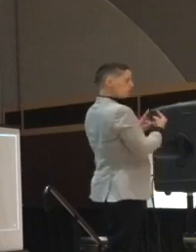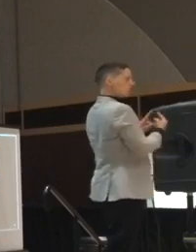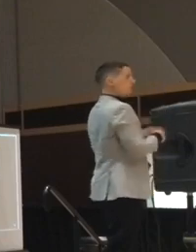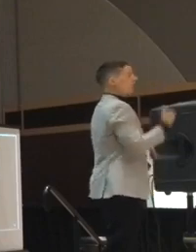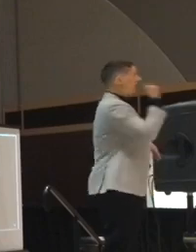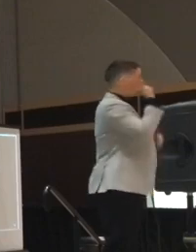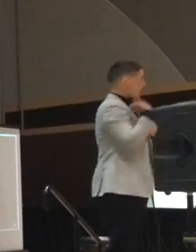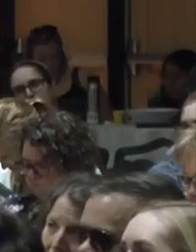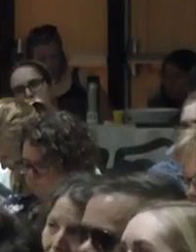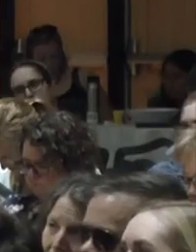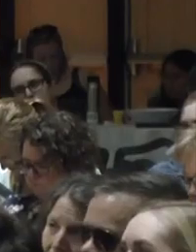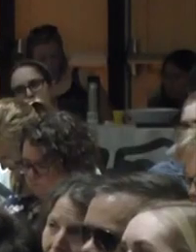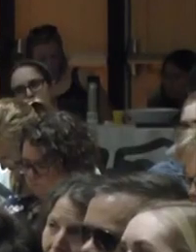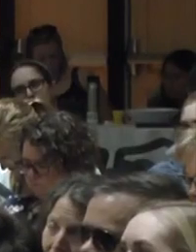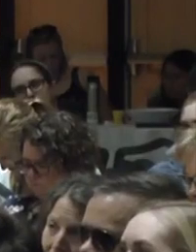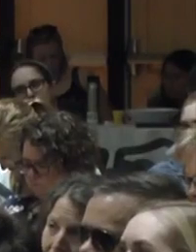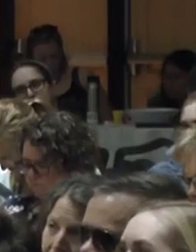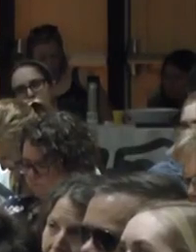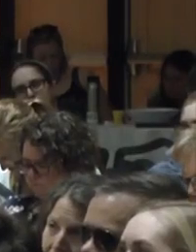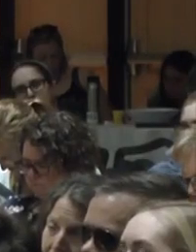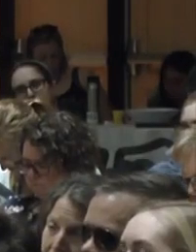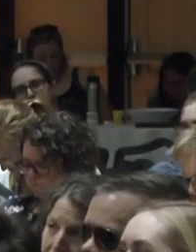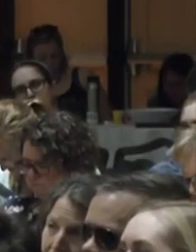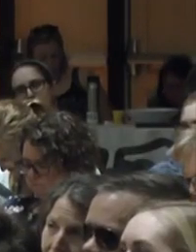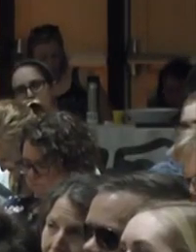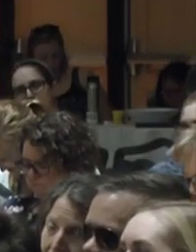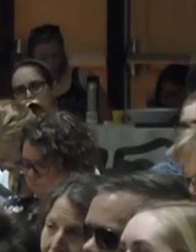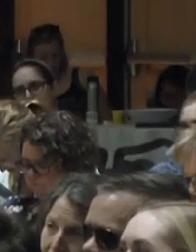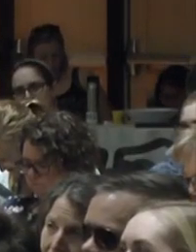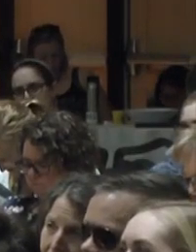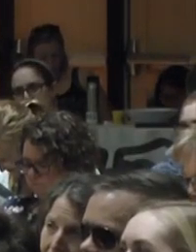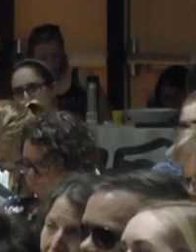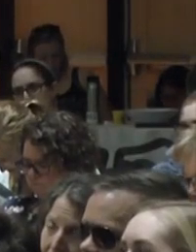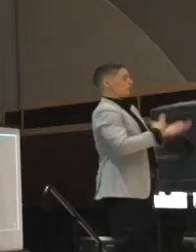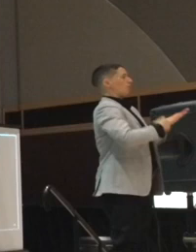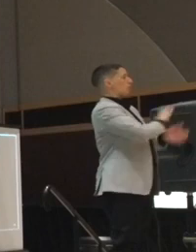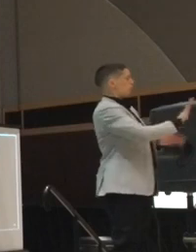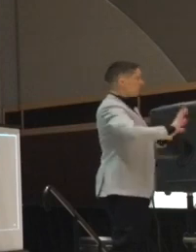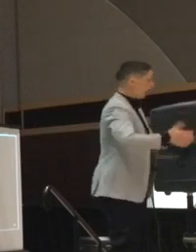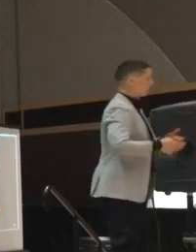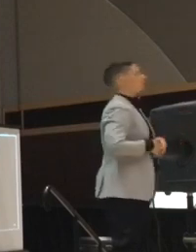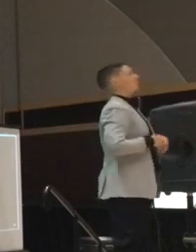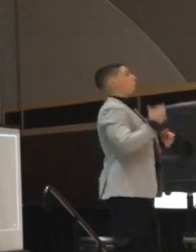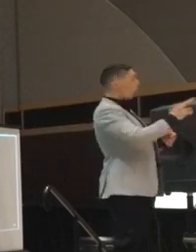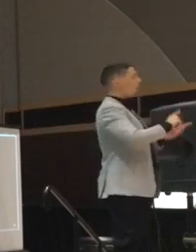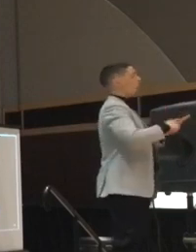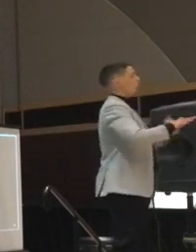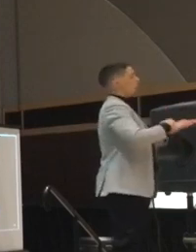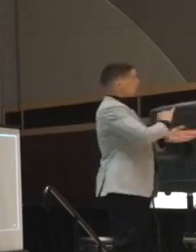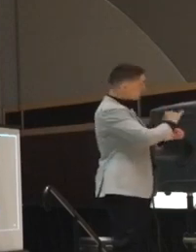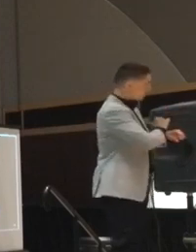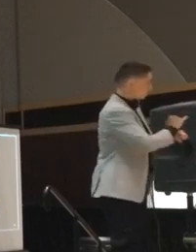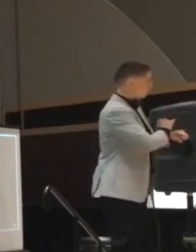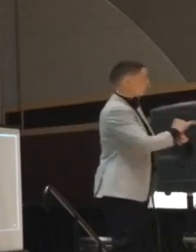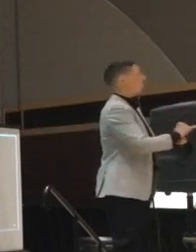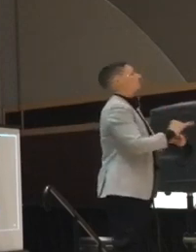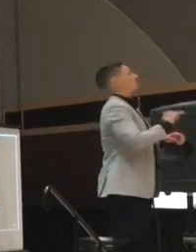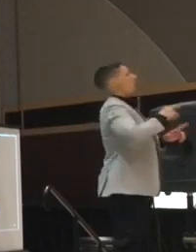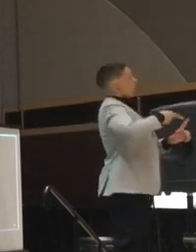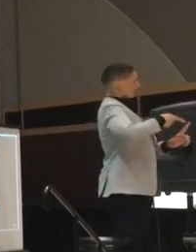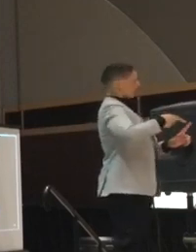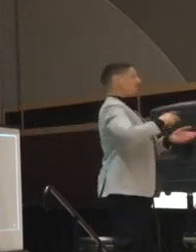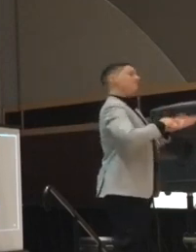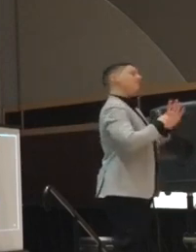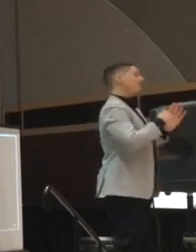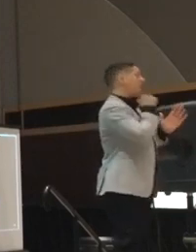you can have each person tell about their classes, each person tell about an intern experience. Just keep it on task, and then they're not going to